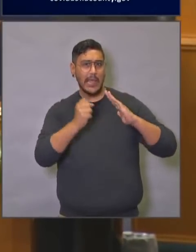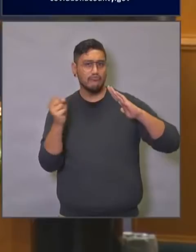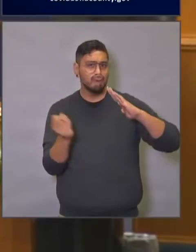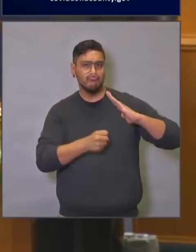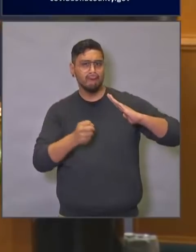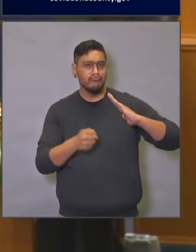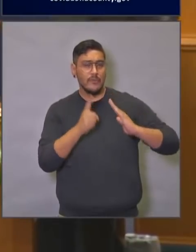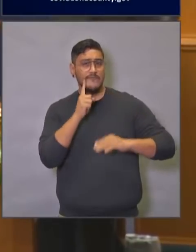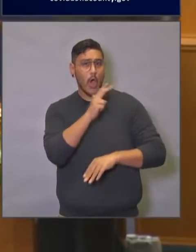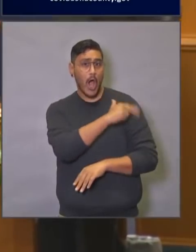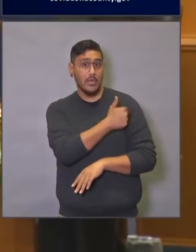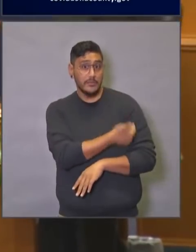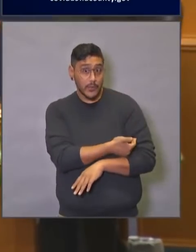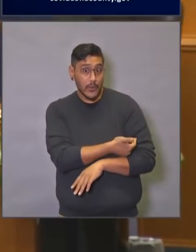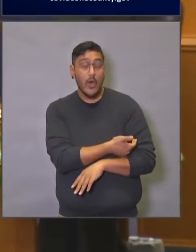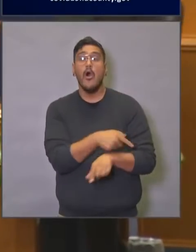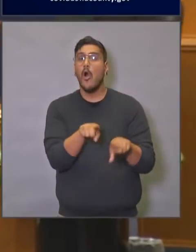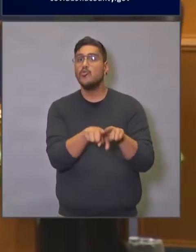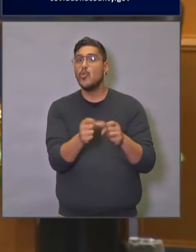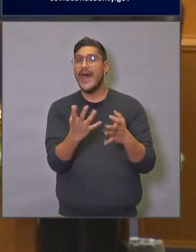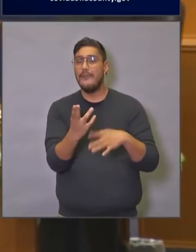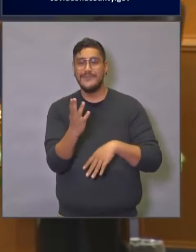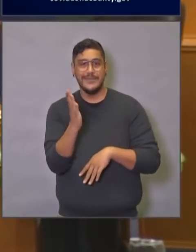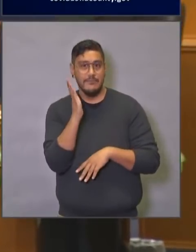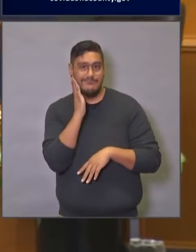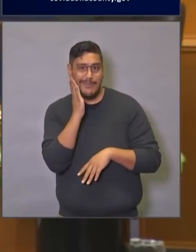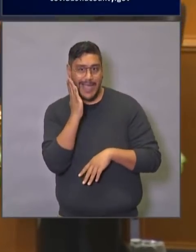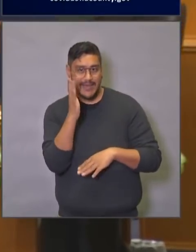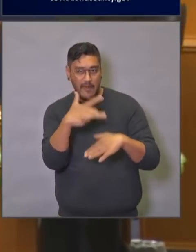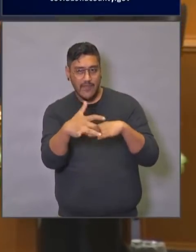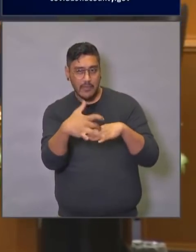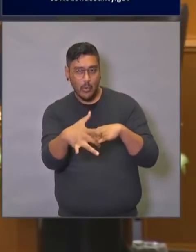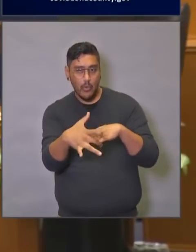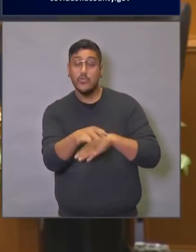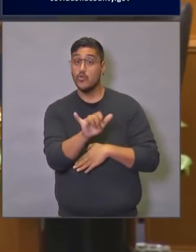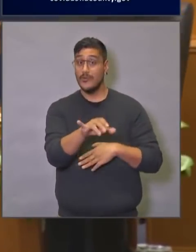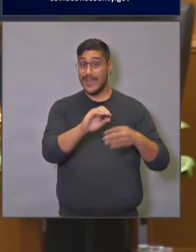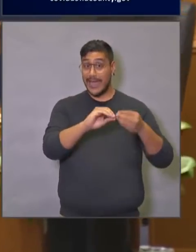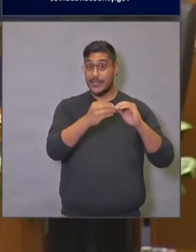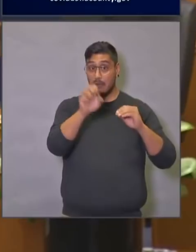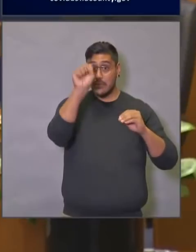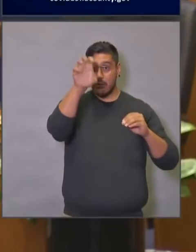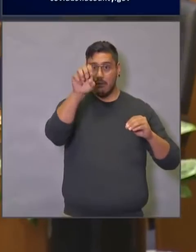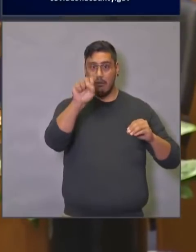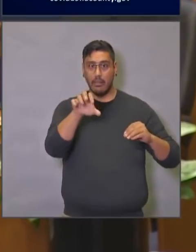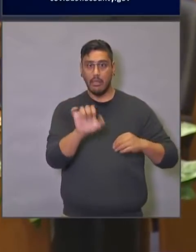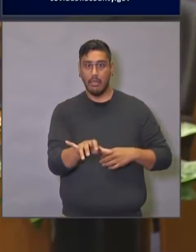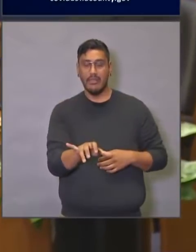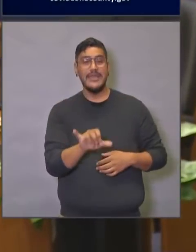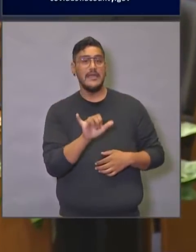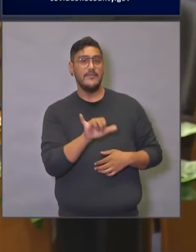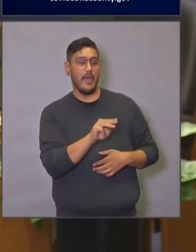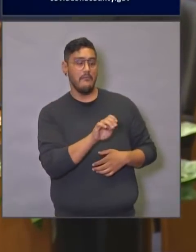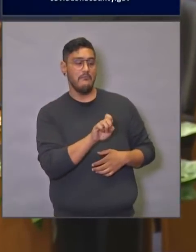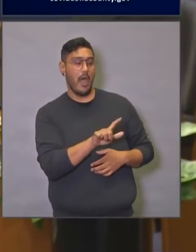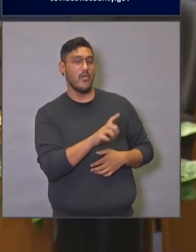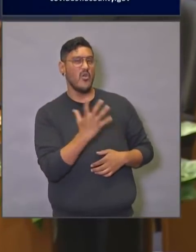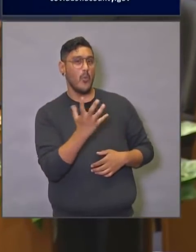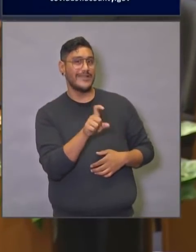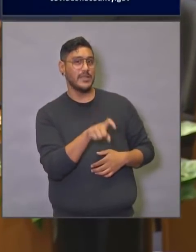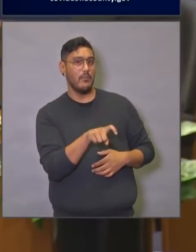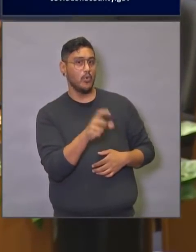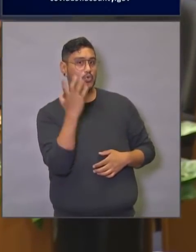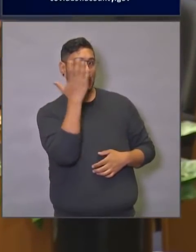usage rates. So the number that we report out is based on what the model believes the R was 2 to 3 weeks ago, and